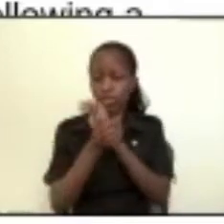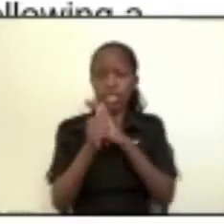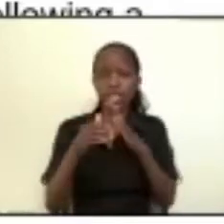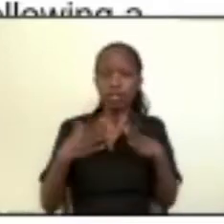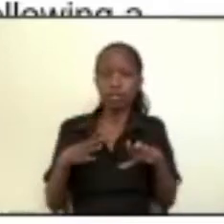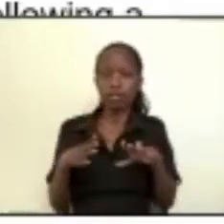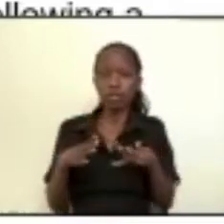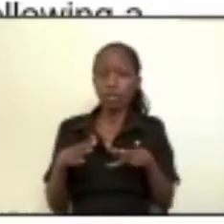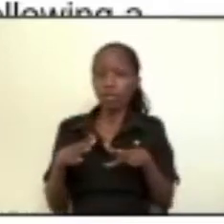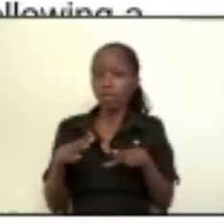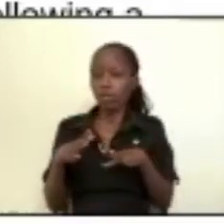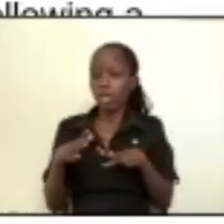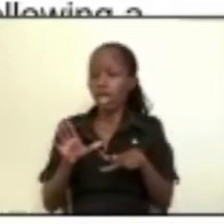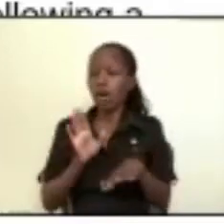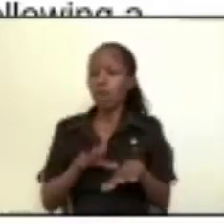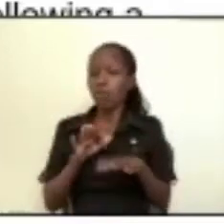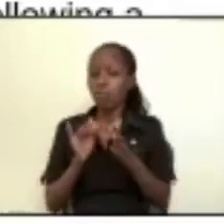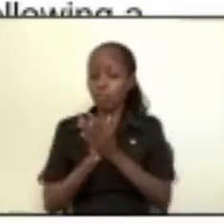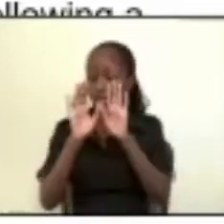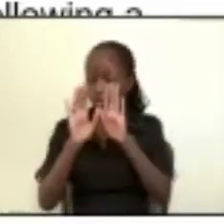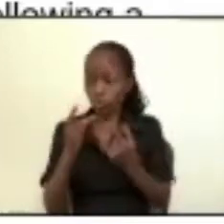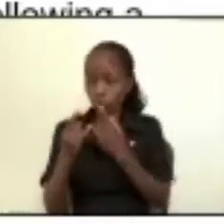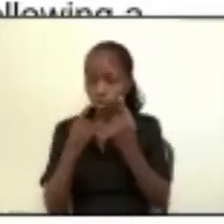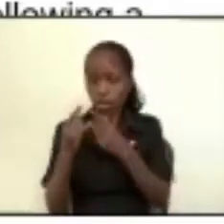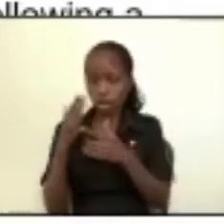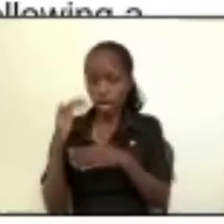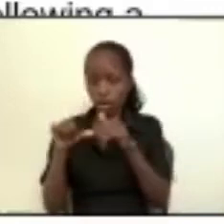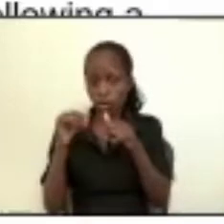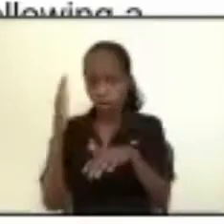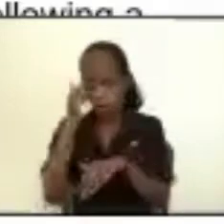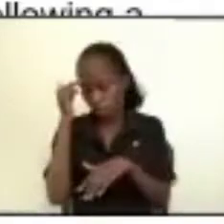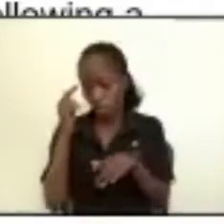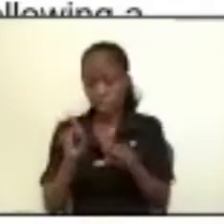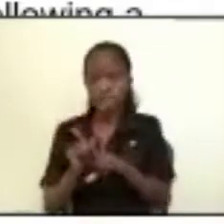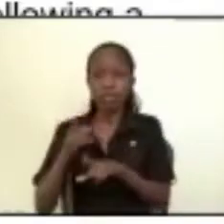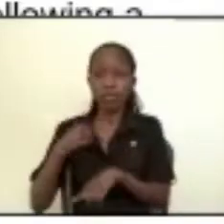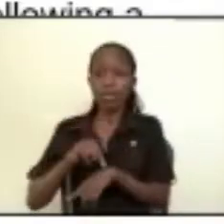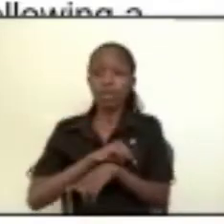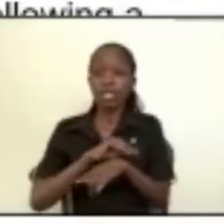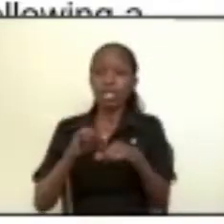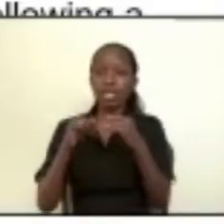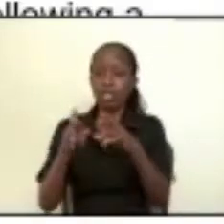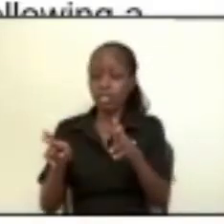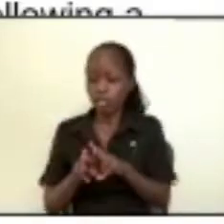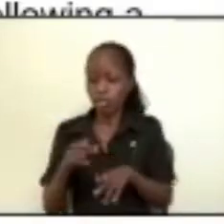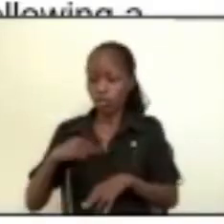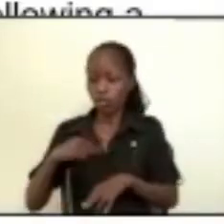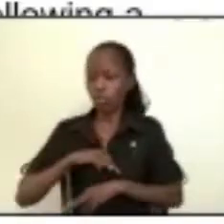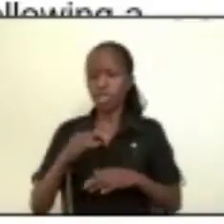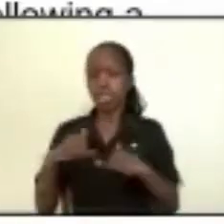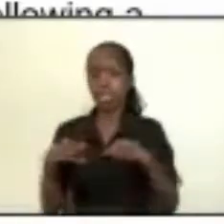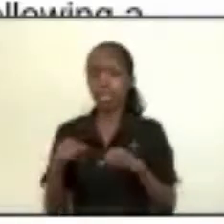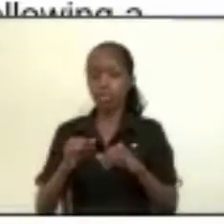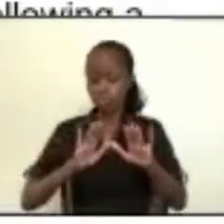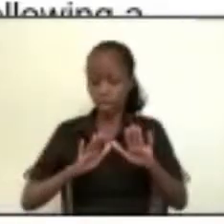used were women. That's really important to highlight because even we in the newsroom are trying to be really